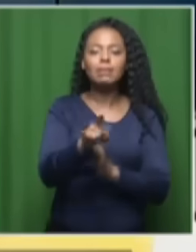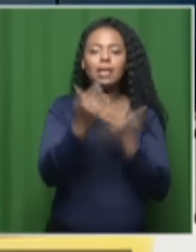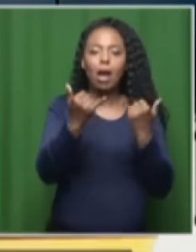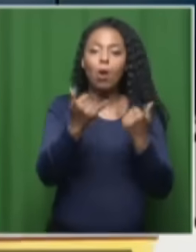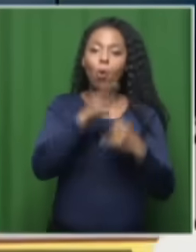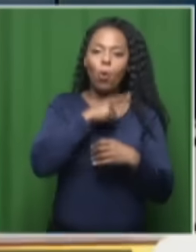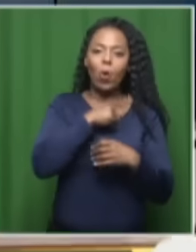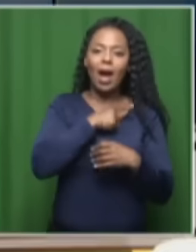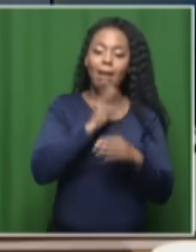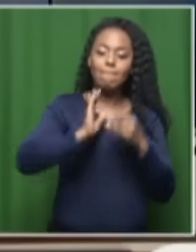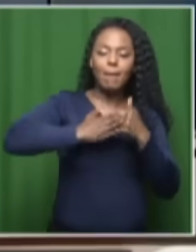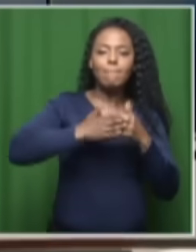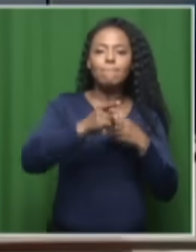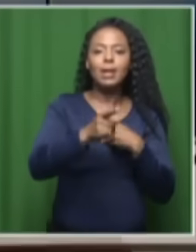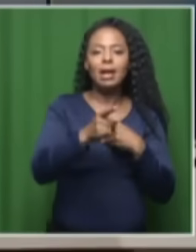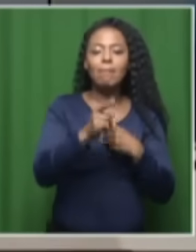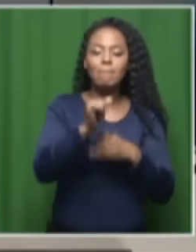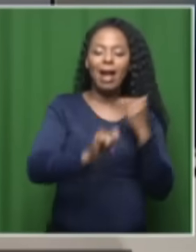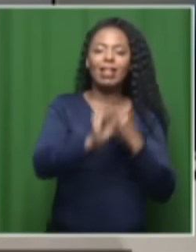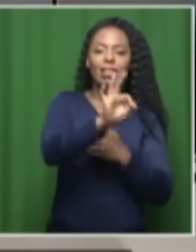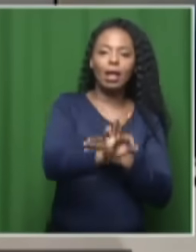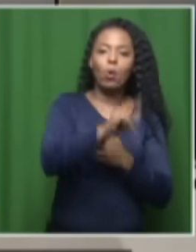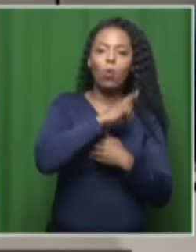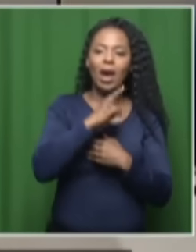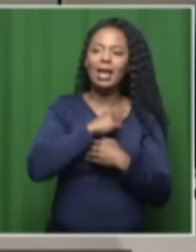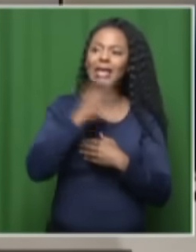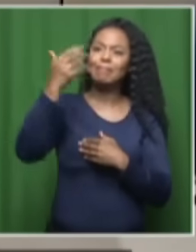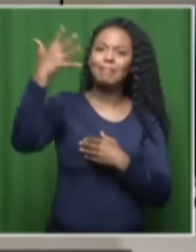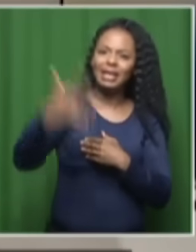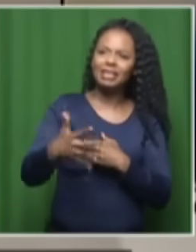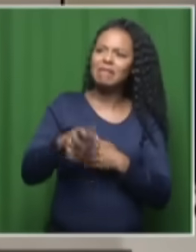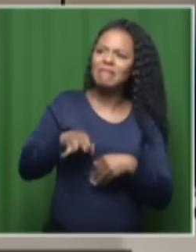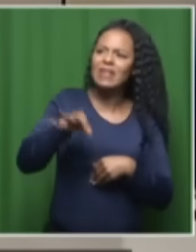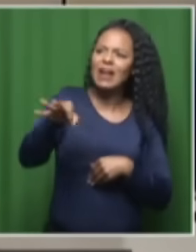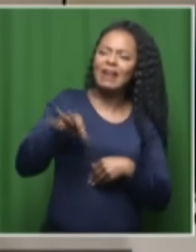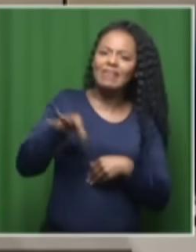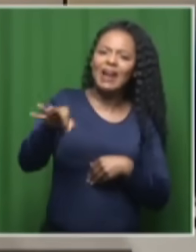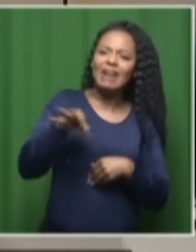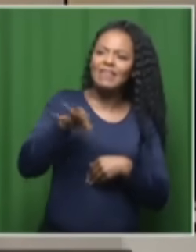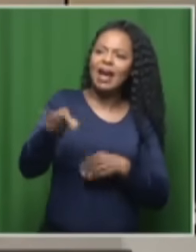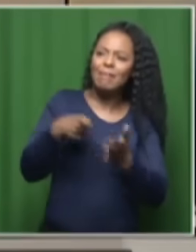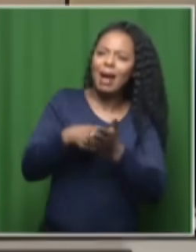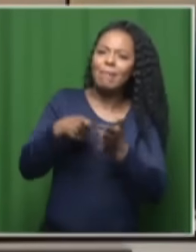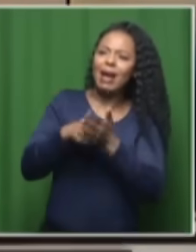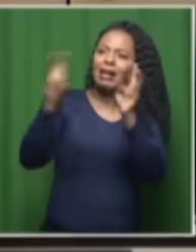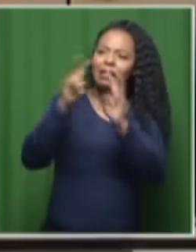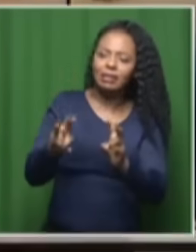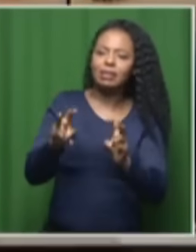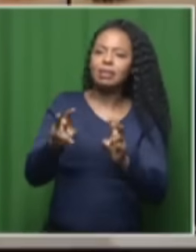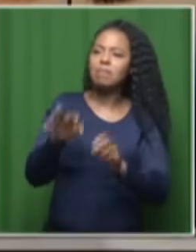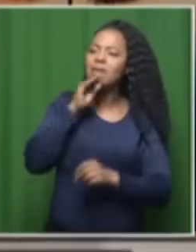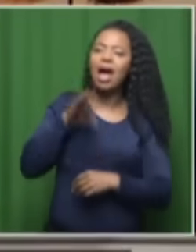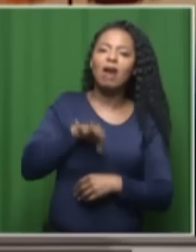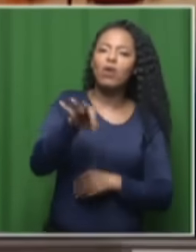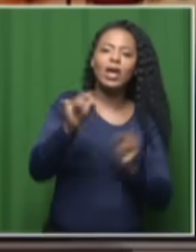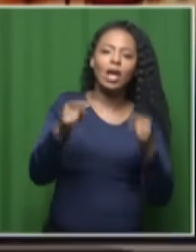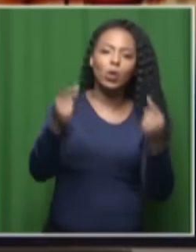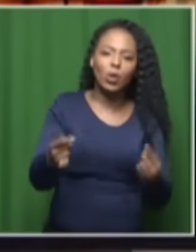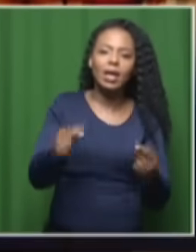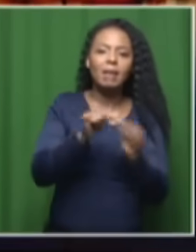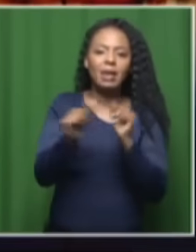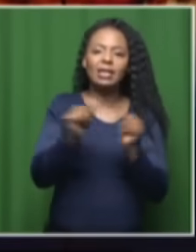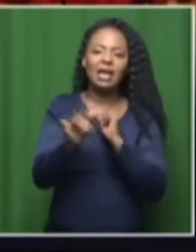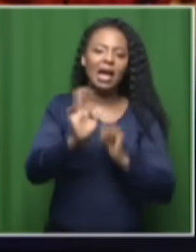because the price of electricity is higher than they can afford to run profitably. So they shut down and they reline